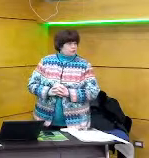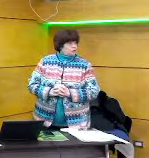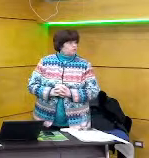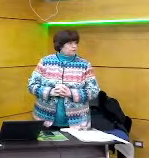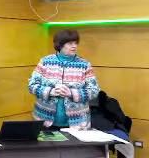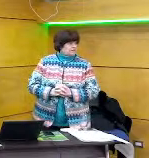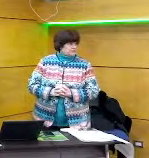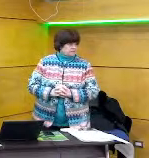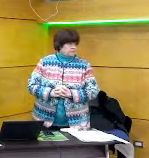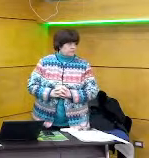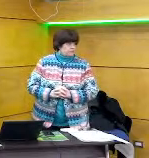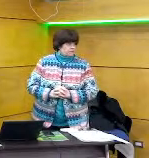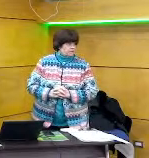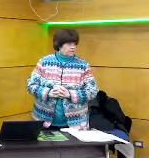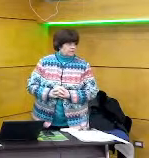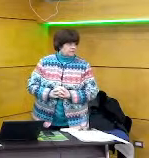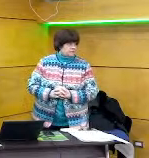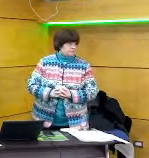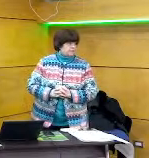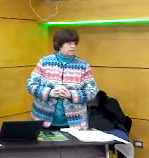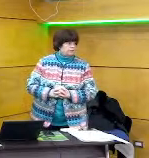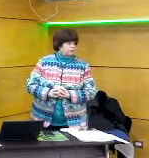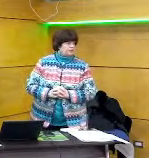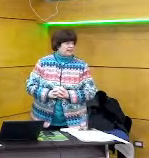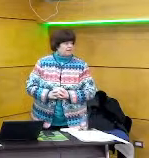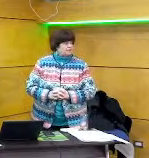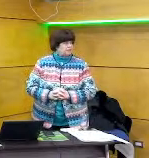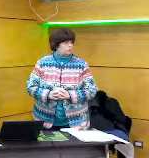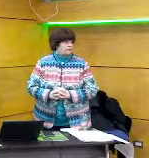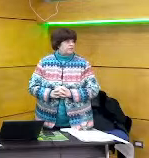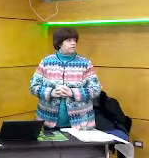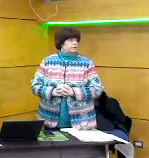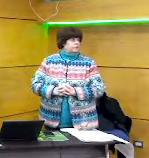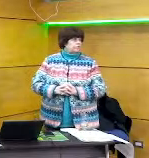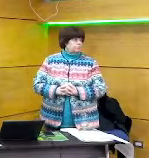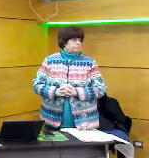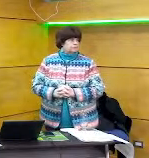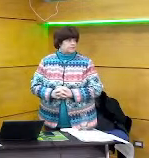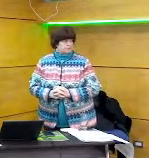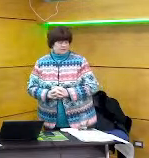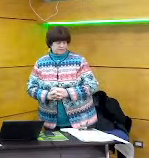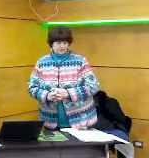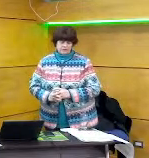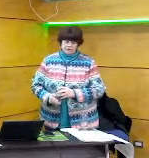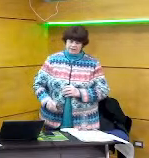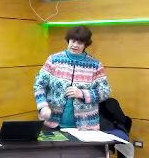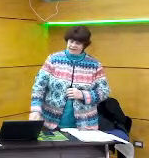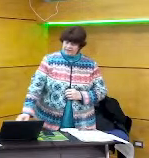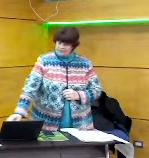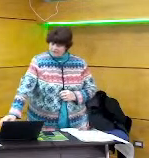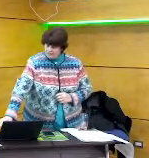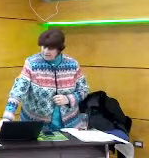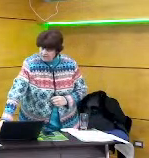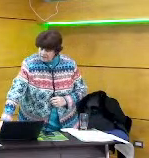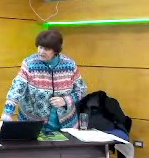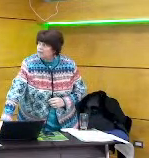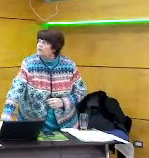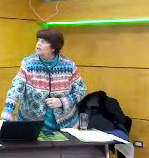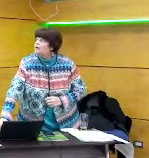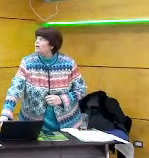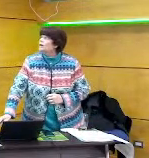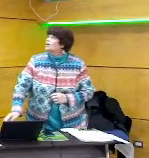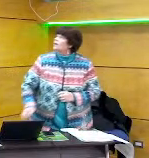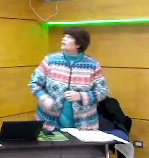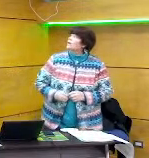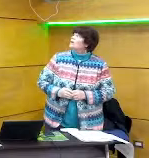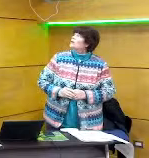already took place this year. Typically, we have it within the first semester. And